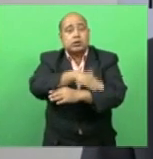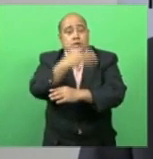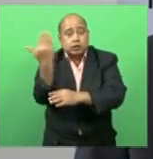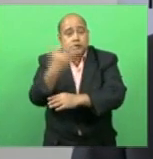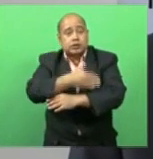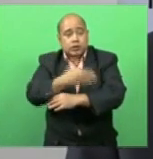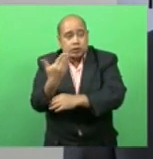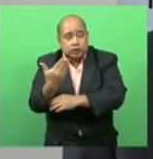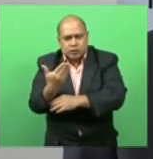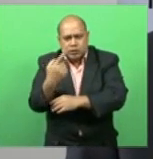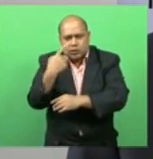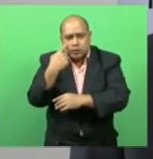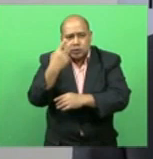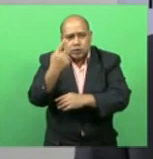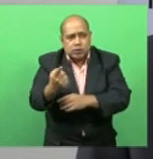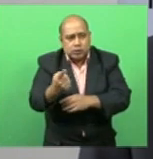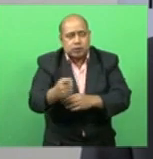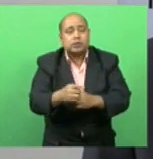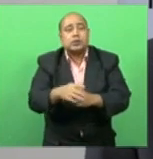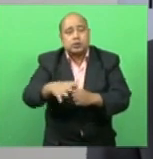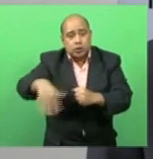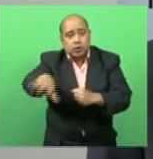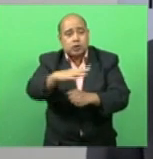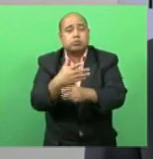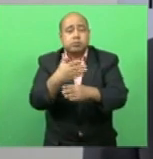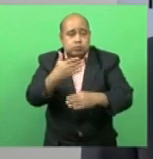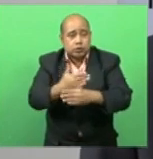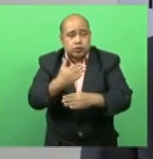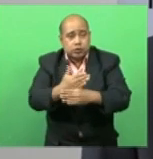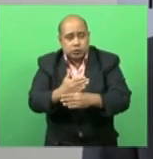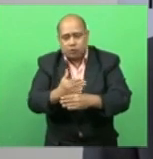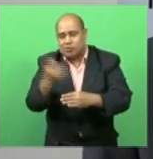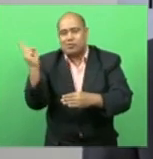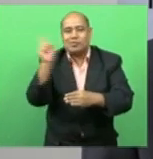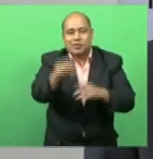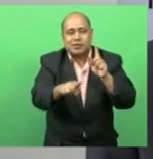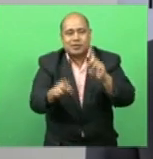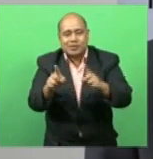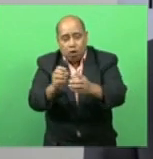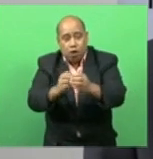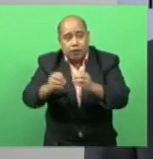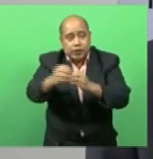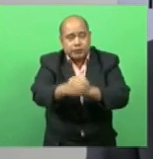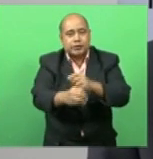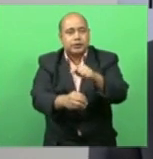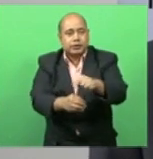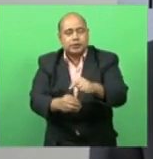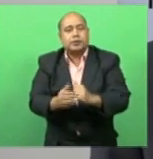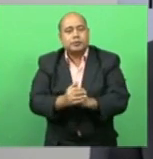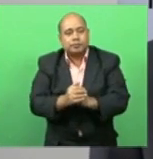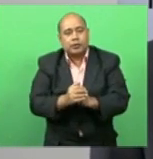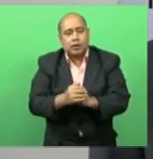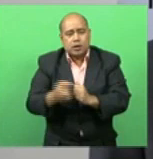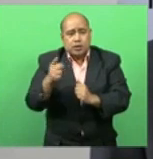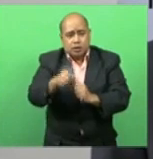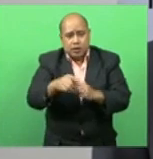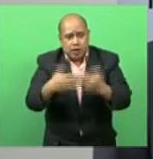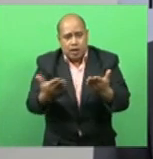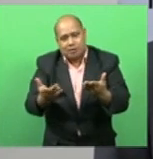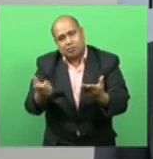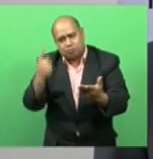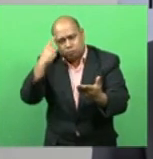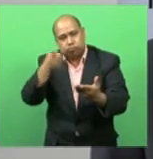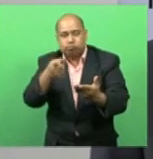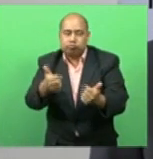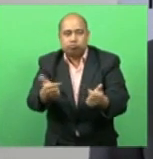CBD areas where workers are coming into the office, etc. But the dynamics have changed. We are seeing increase in